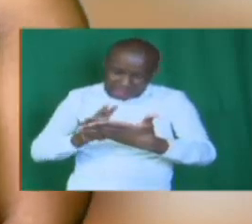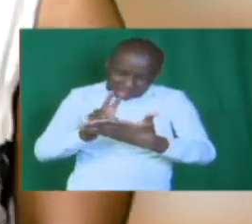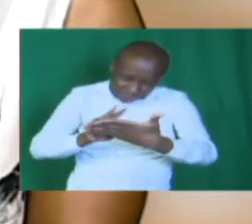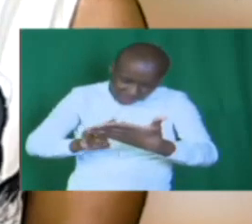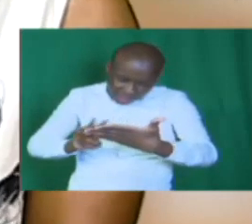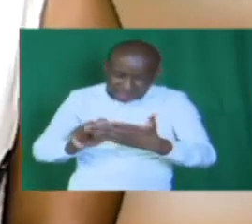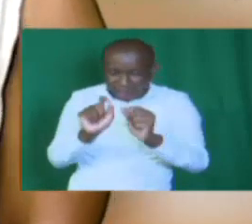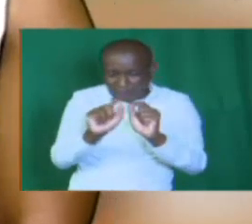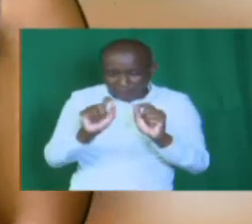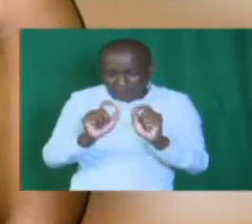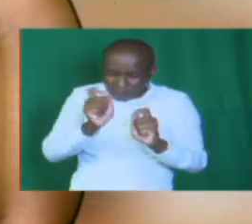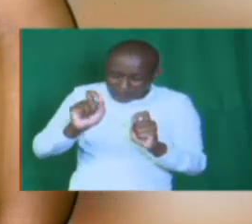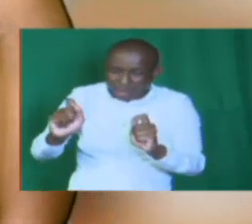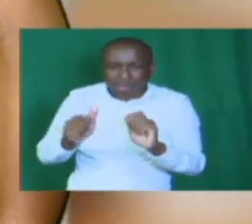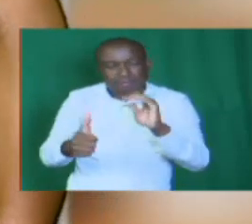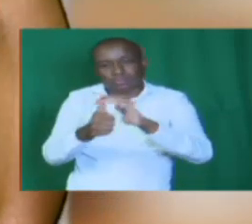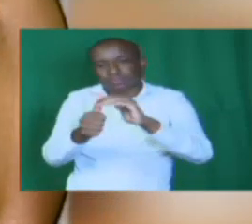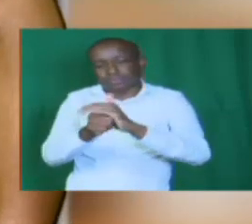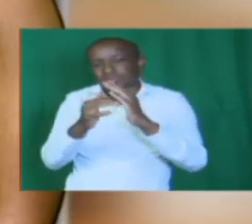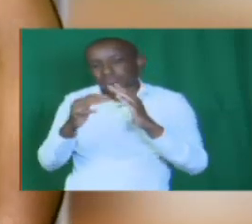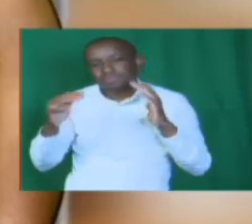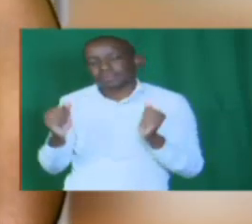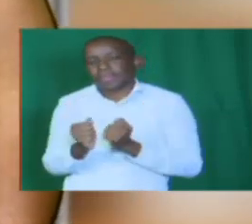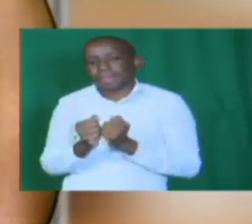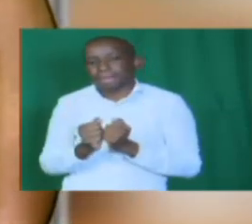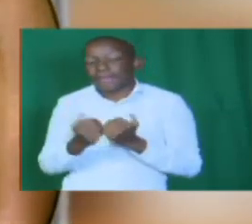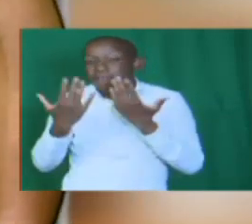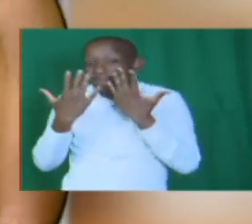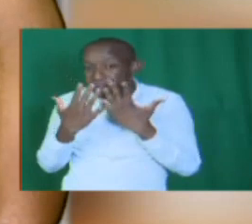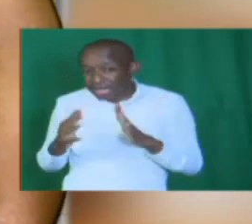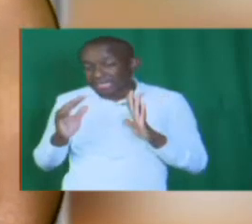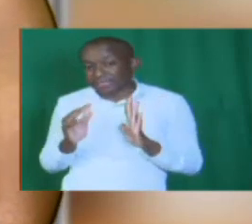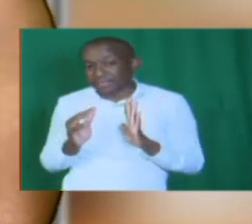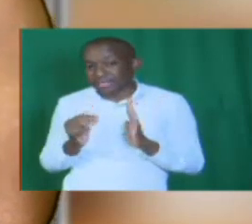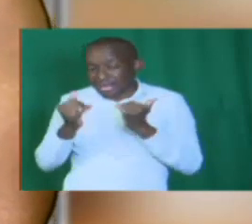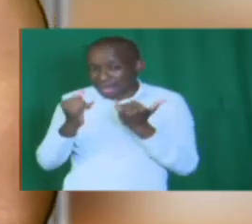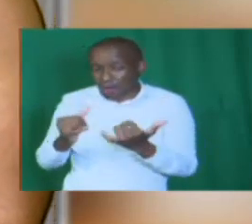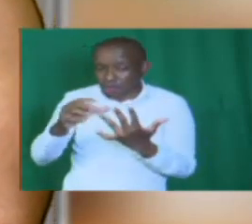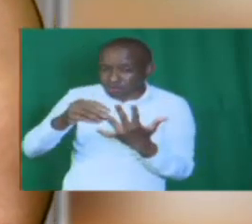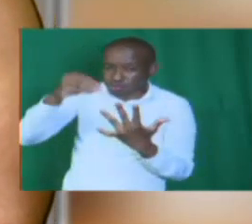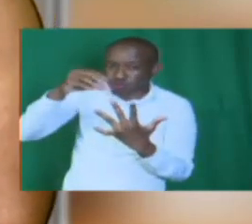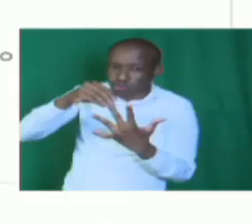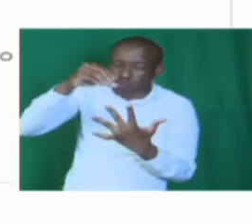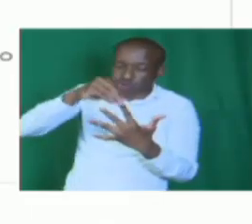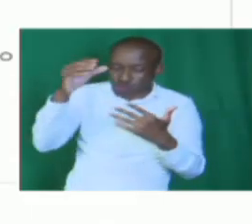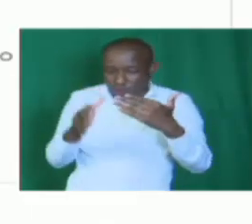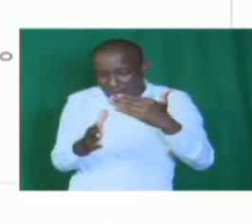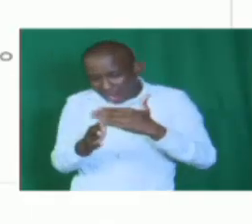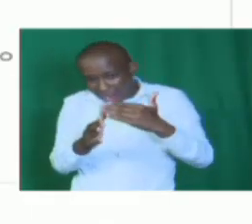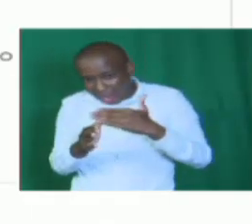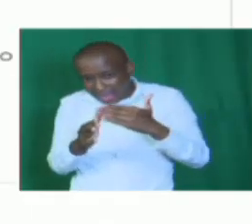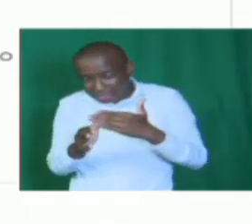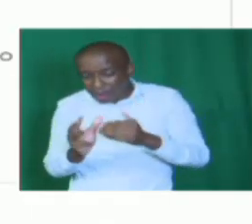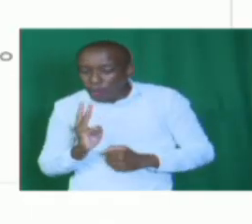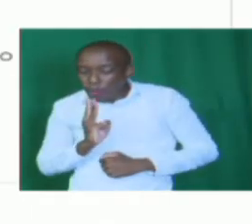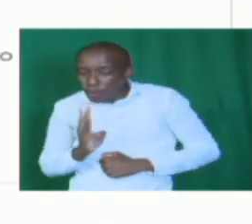text. Then now, after that, you then select the answer as guided by the